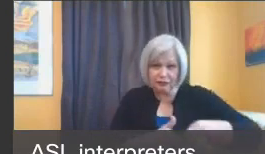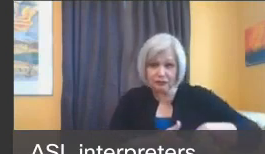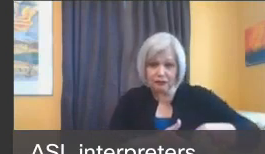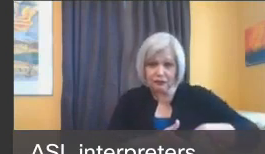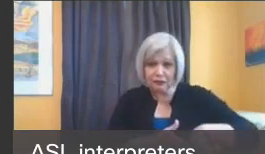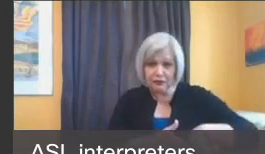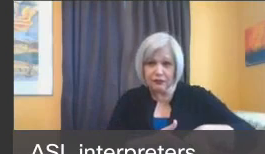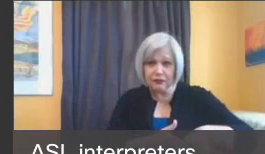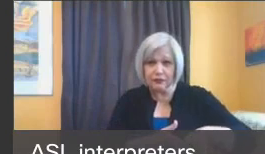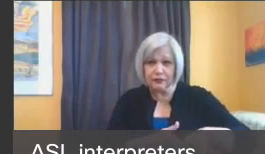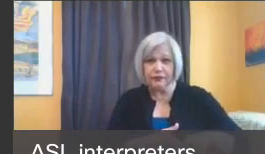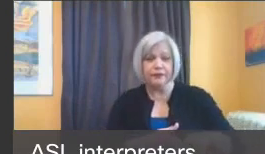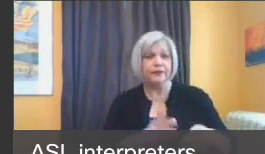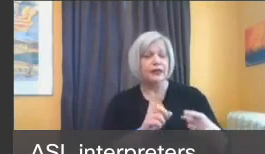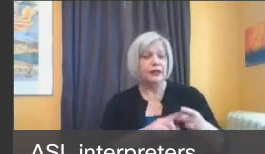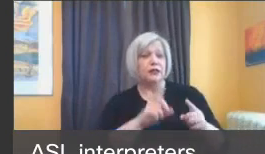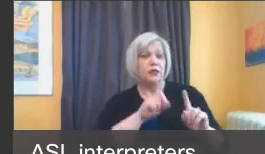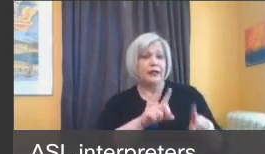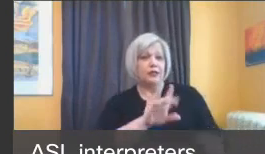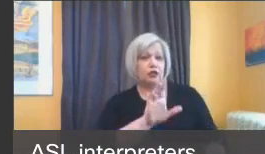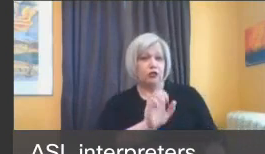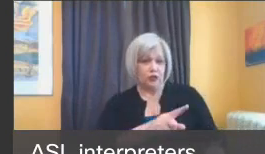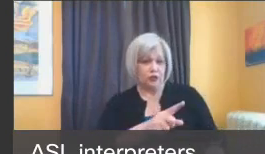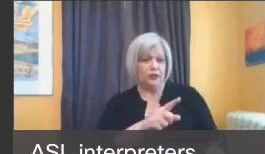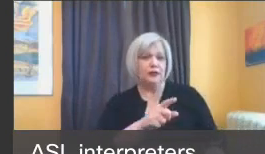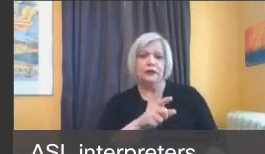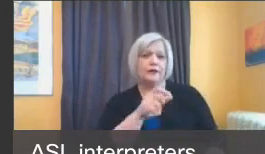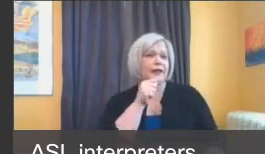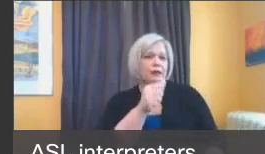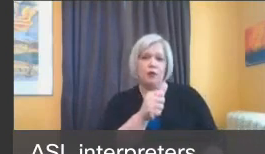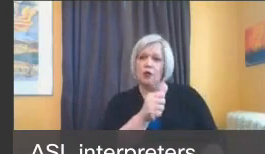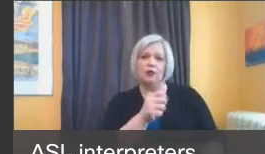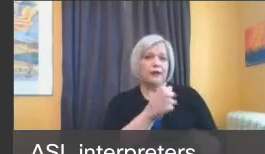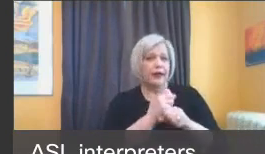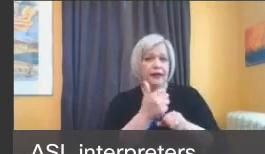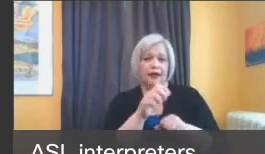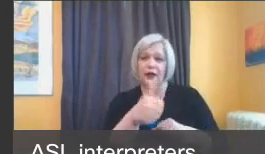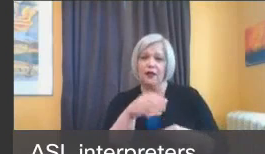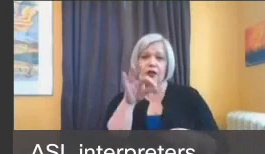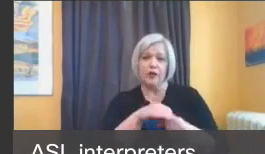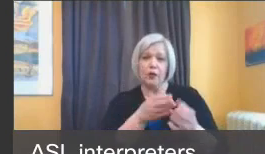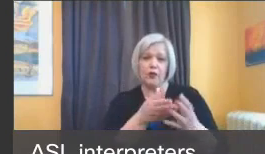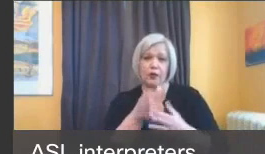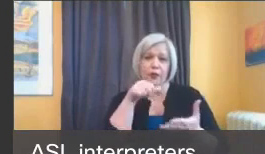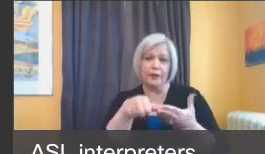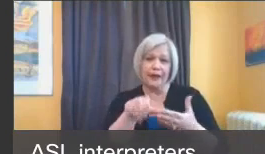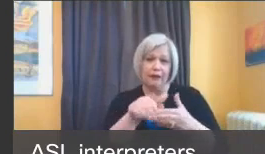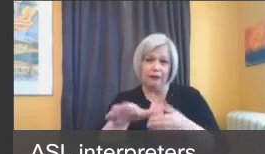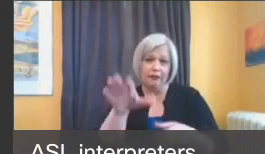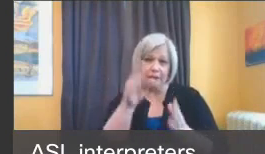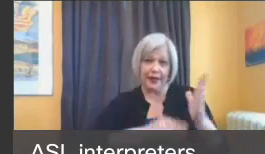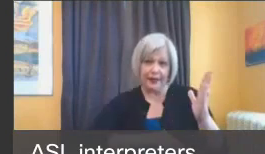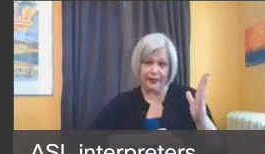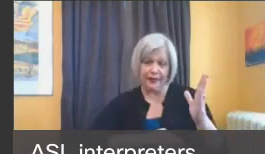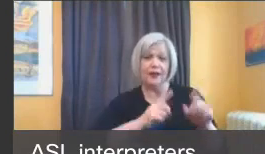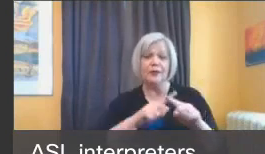So to answer your question, in terms of the, you know, they won't receive another vote by mail ballot. The other piece of that is that there is a process that we